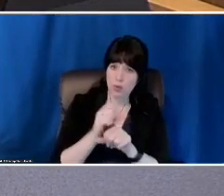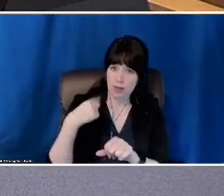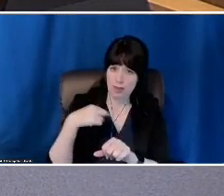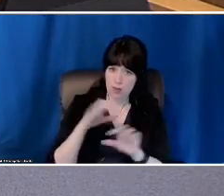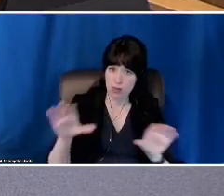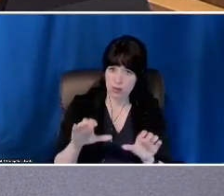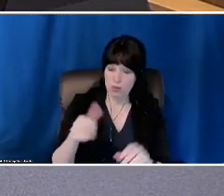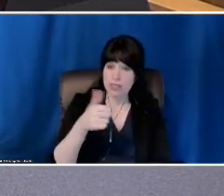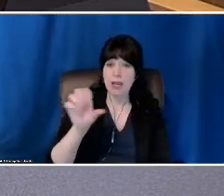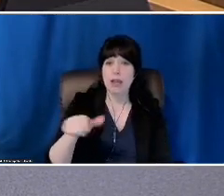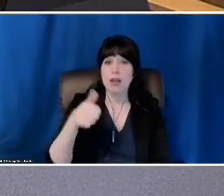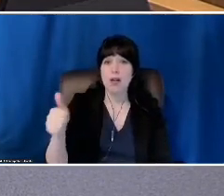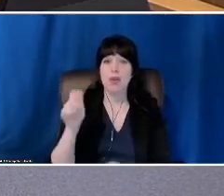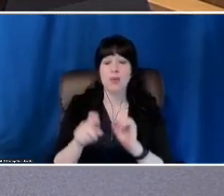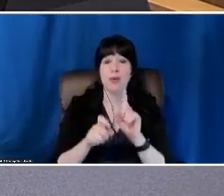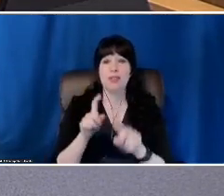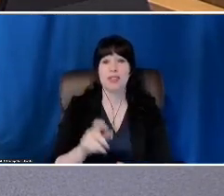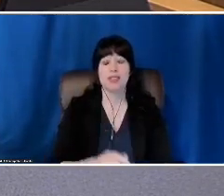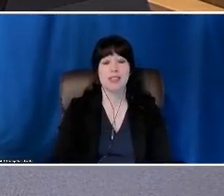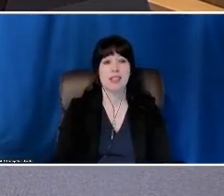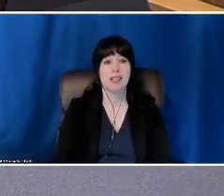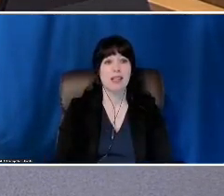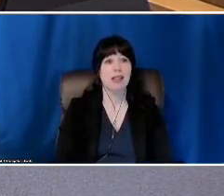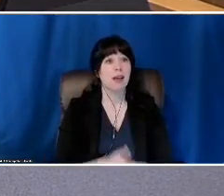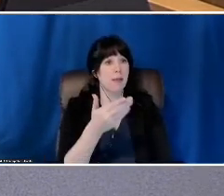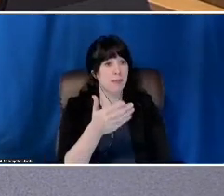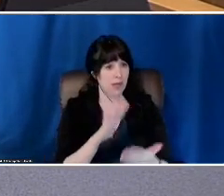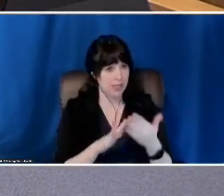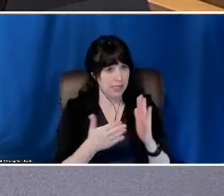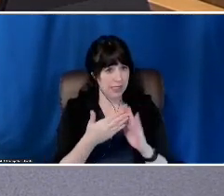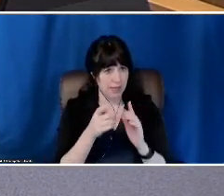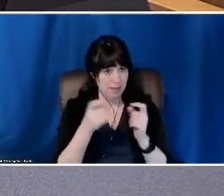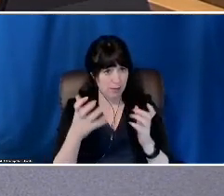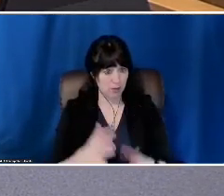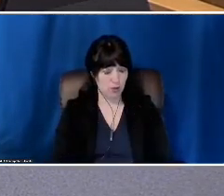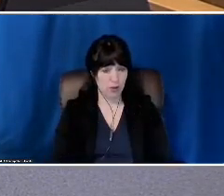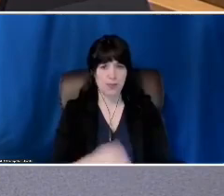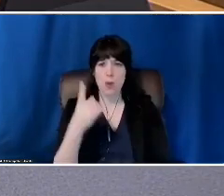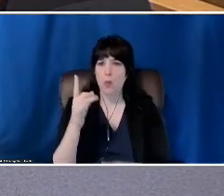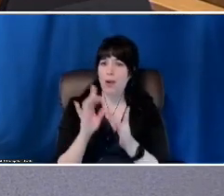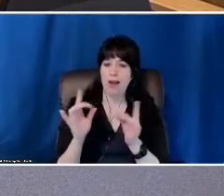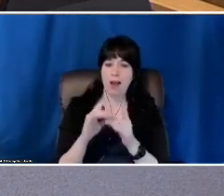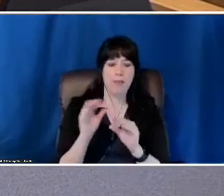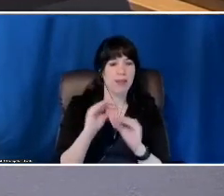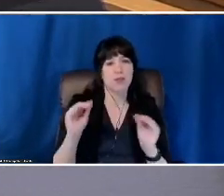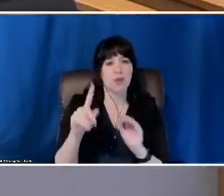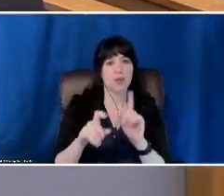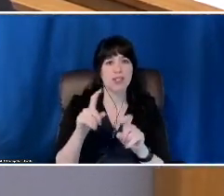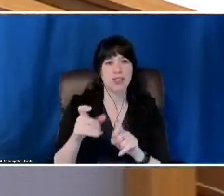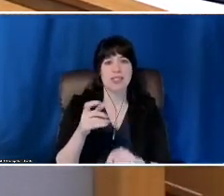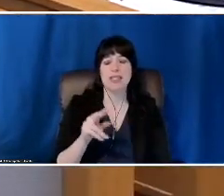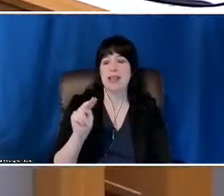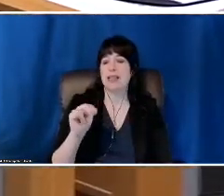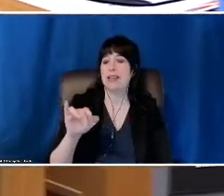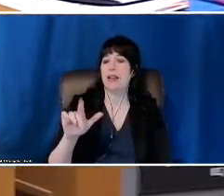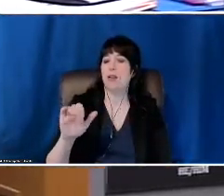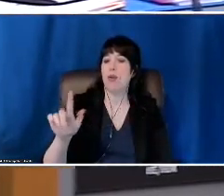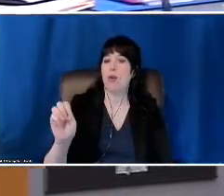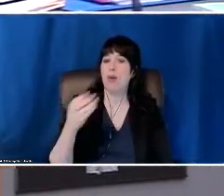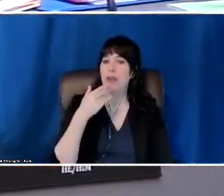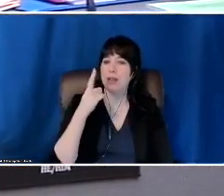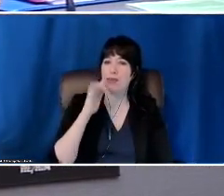other questions? Oh, city manager. Just quick comment, no questions, Nicole. Okay. Thank you so much for your